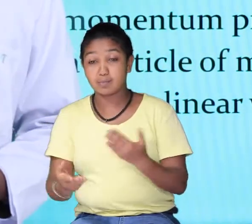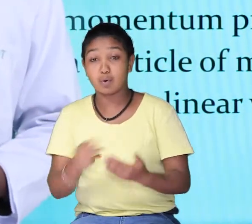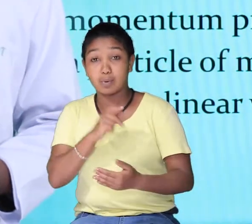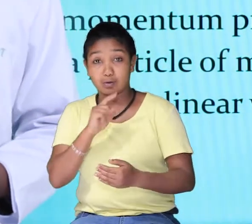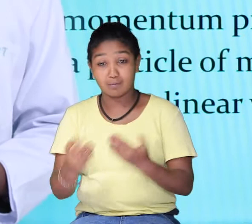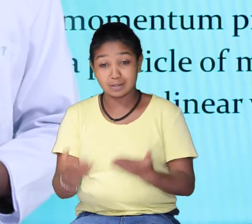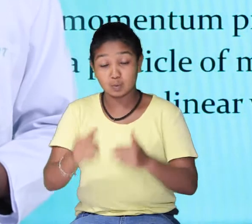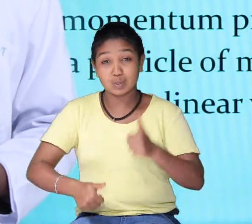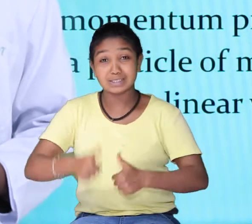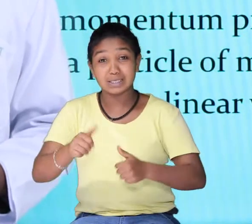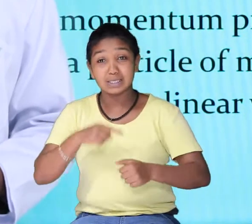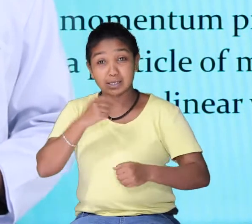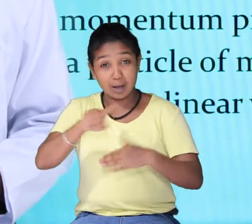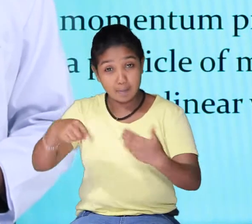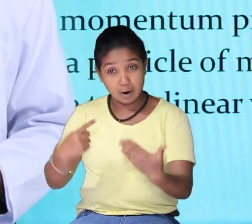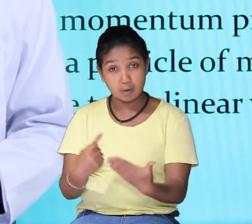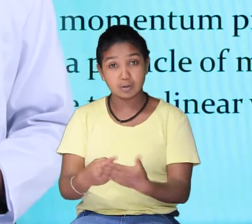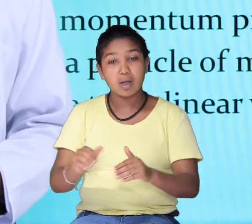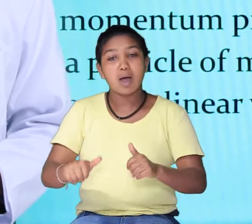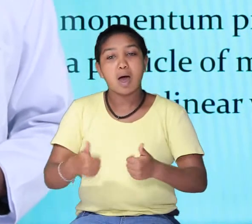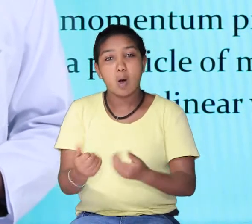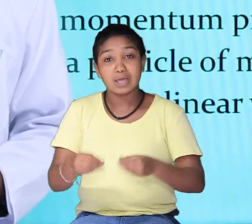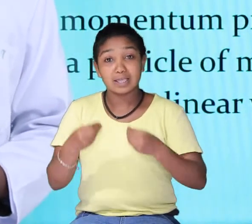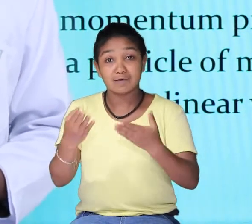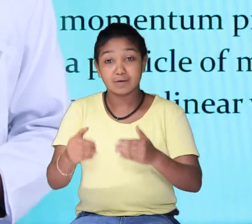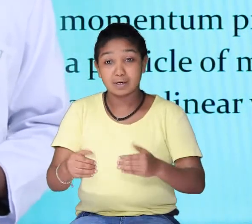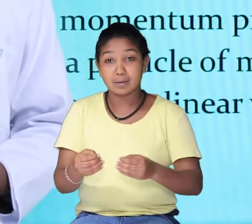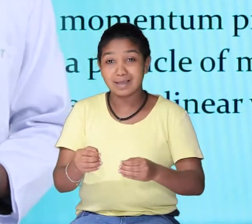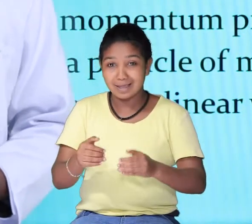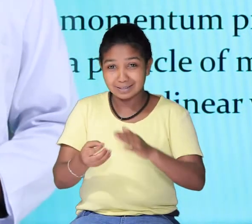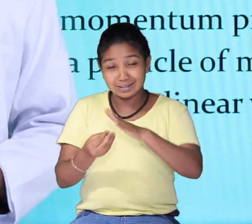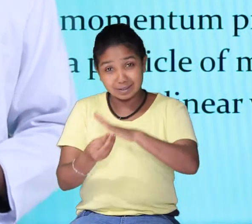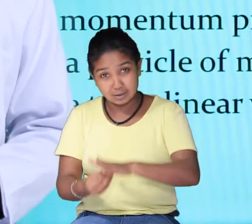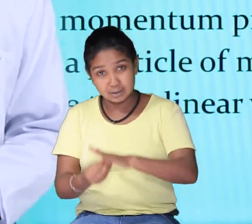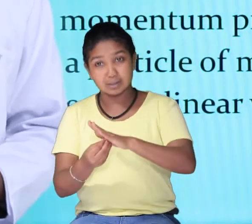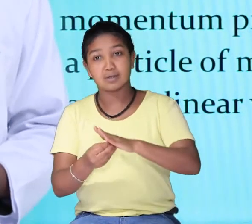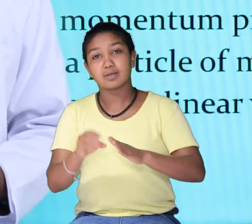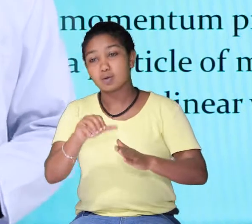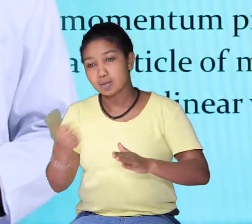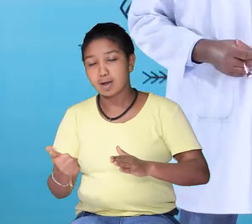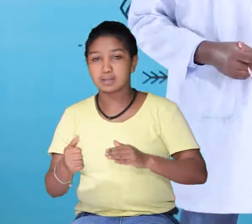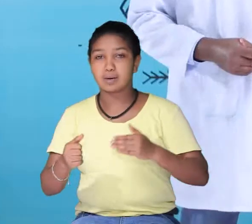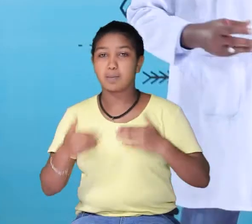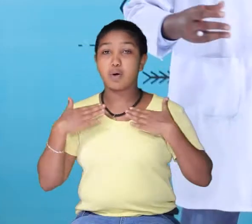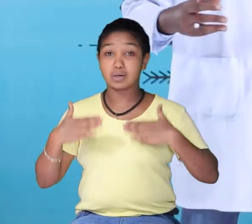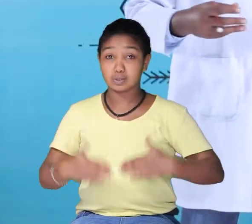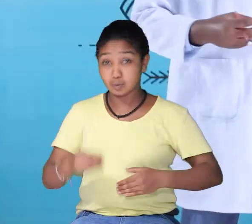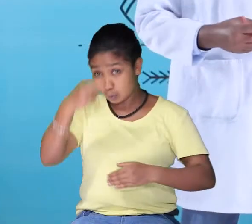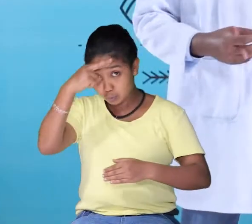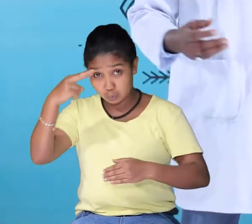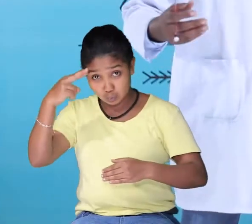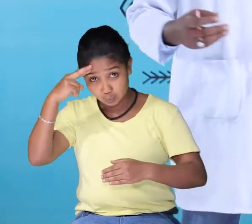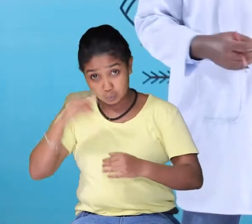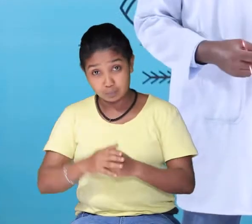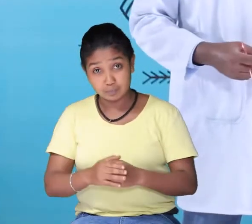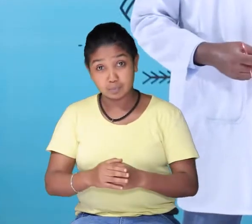bodies which tells us about how a given matter exerts onto the other massive bodies due to an impact,